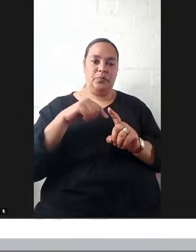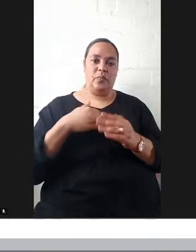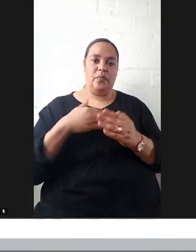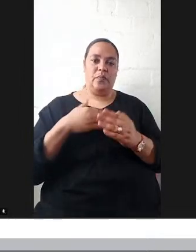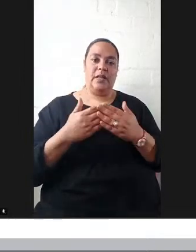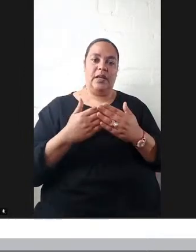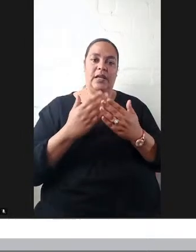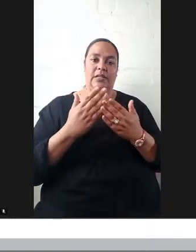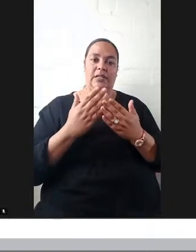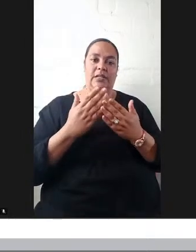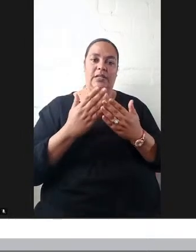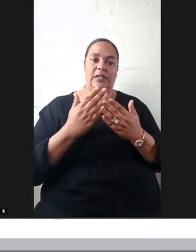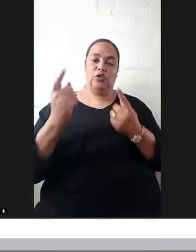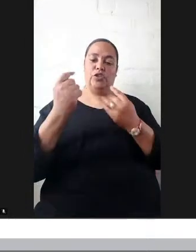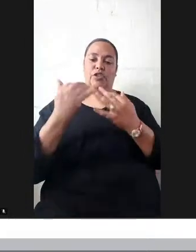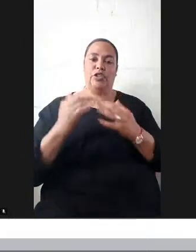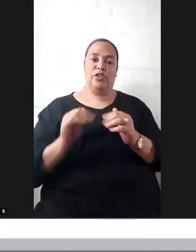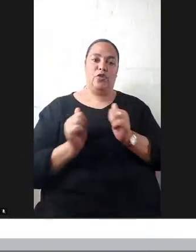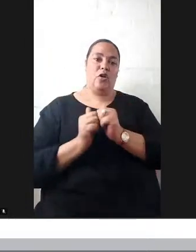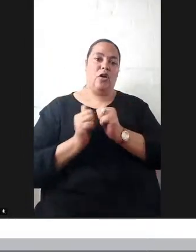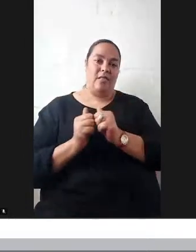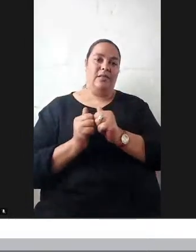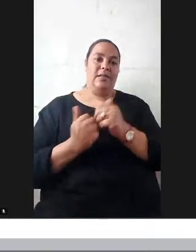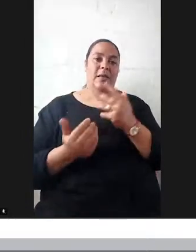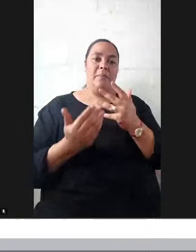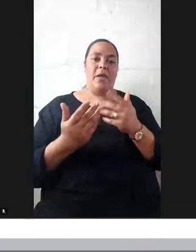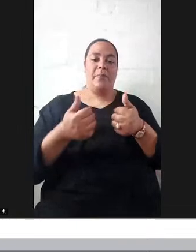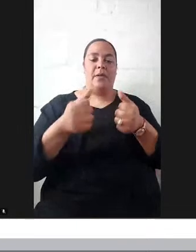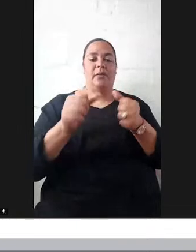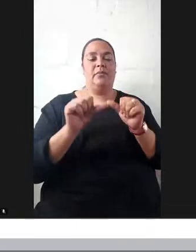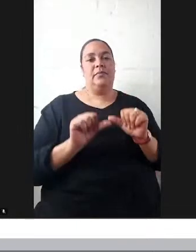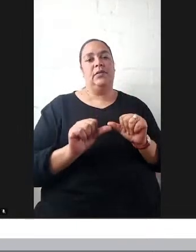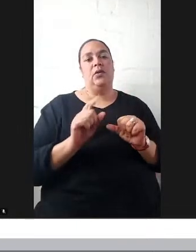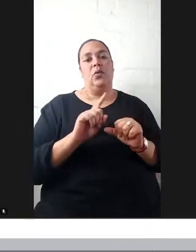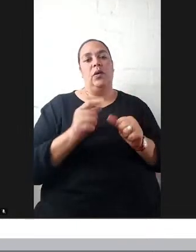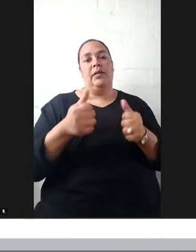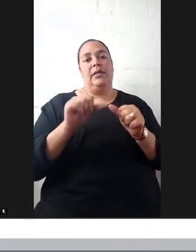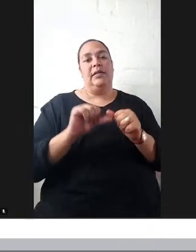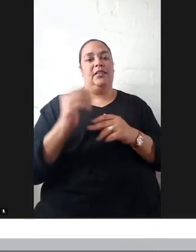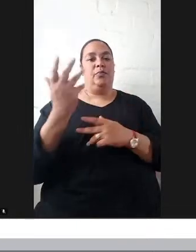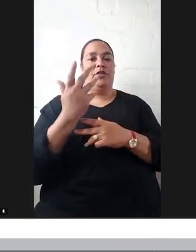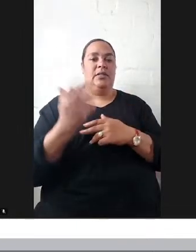our Treasury colleagues and perhaps move on to the next presentation.